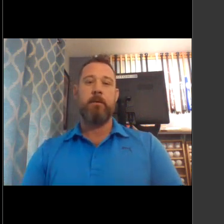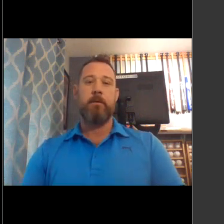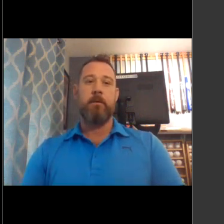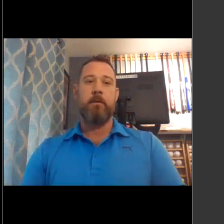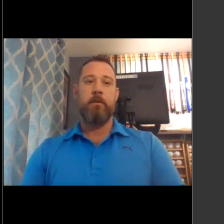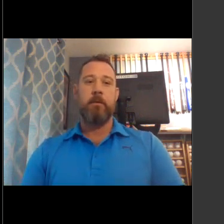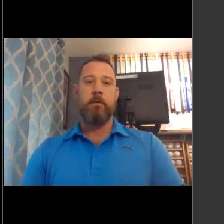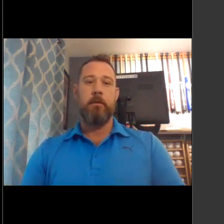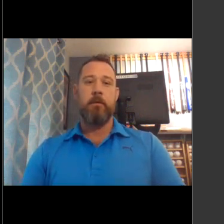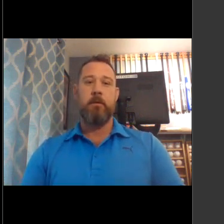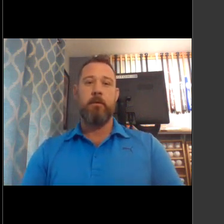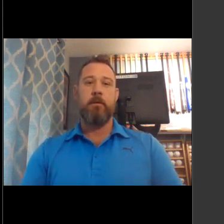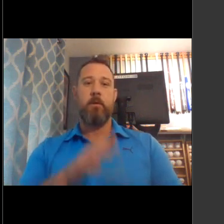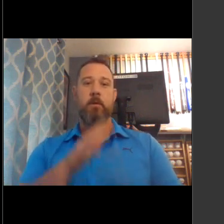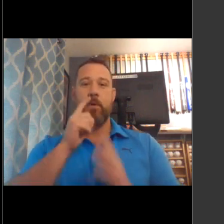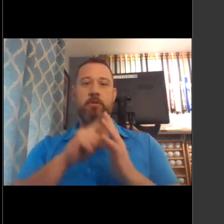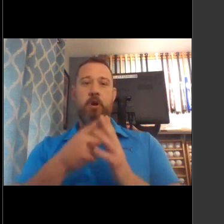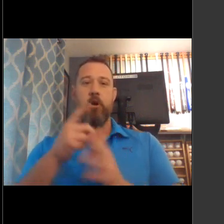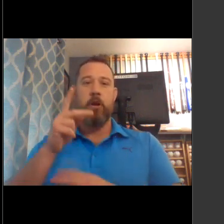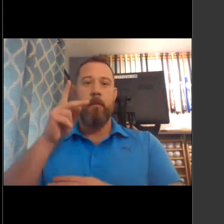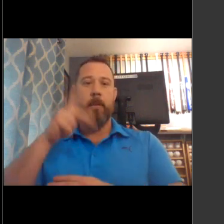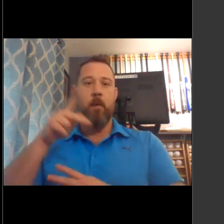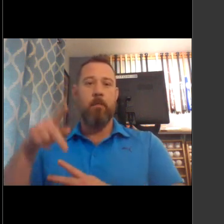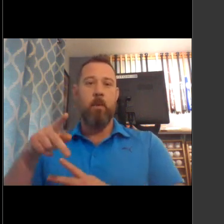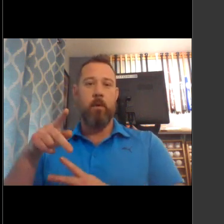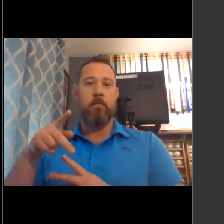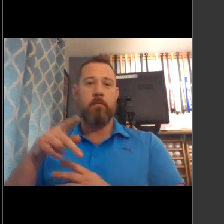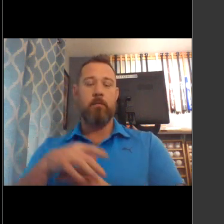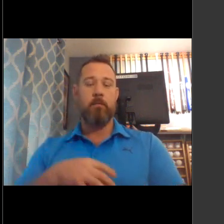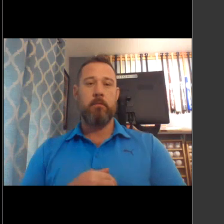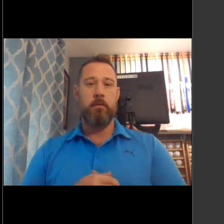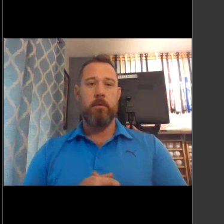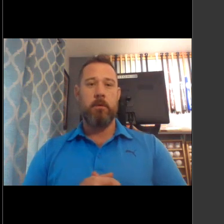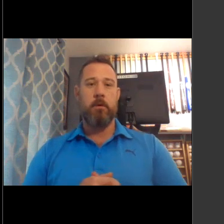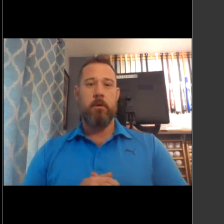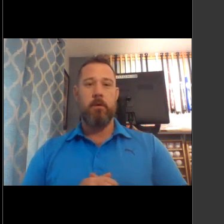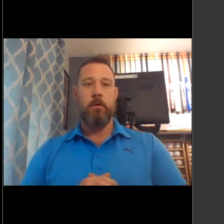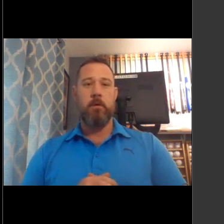I'm going to start a PowerPoint. Do we have it?